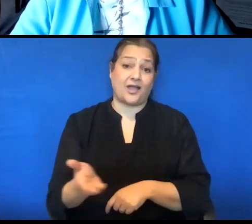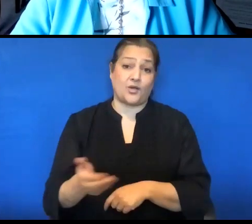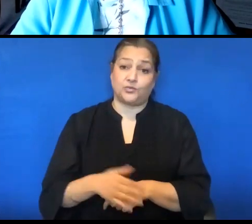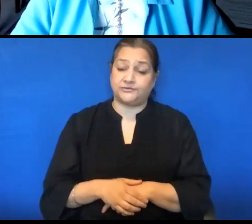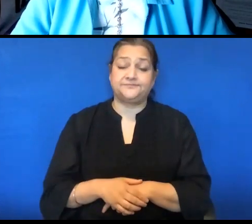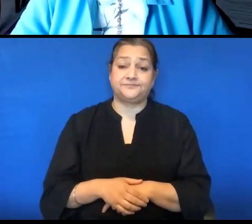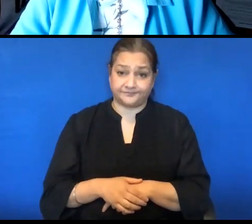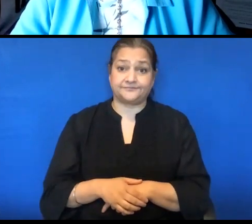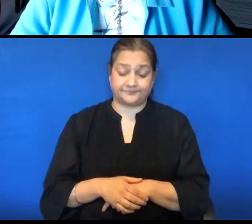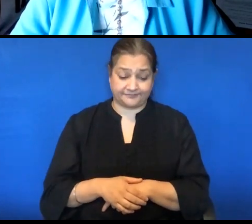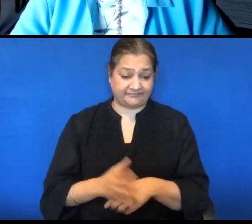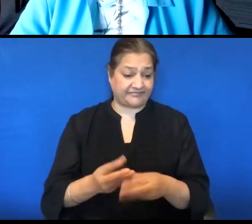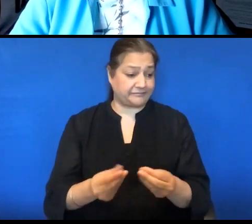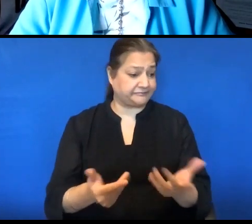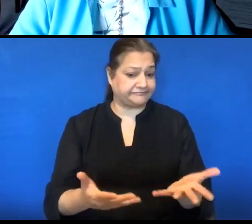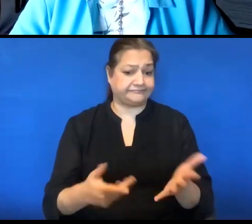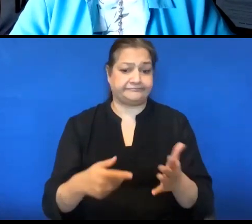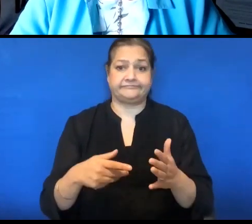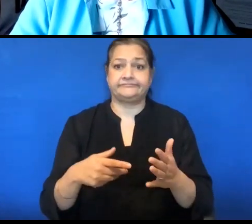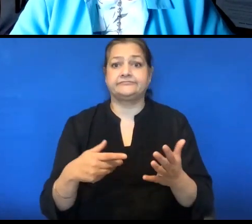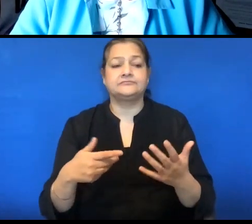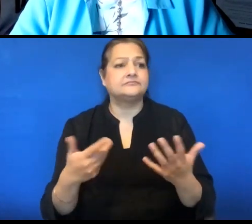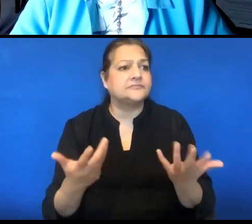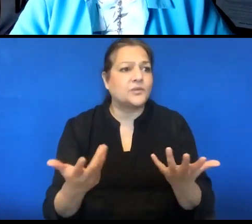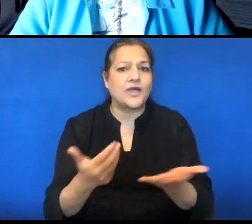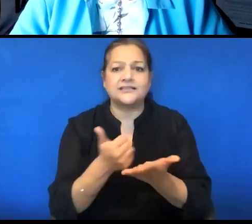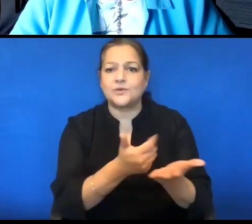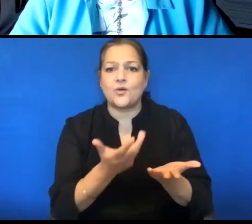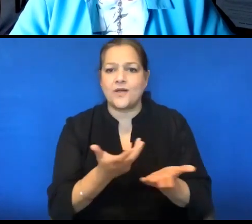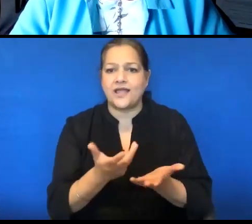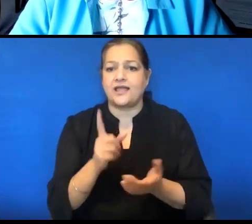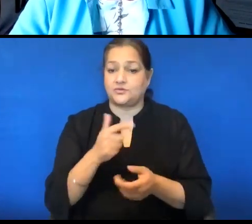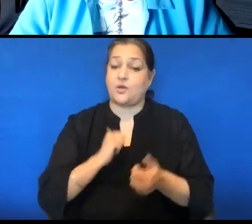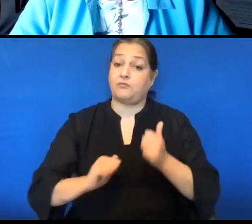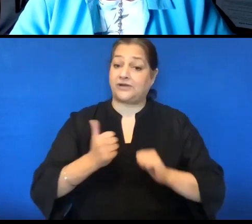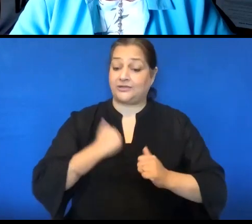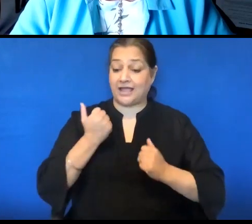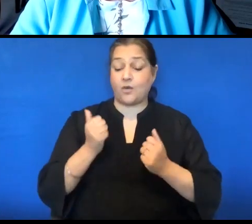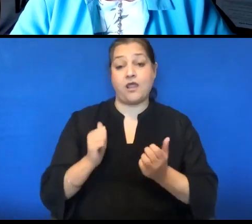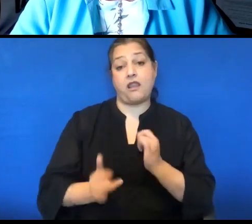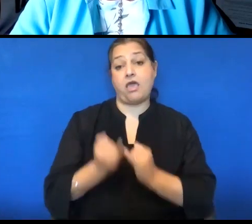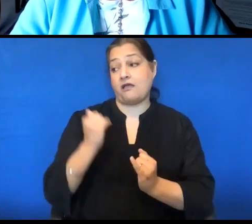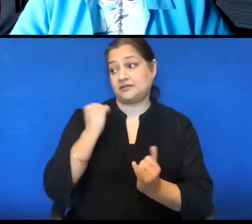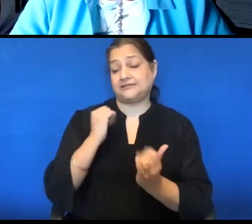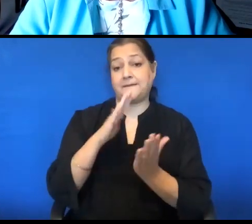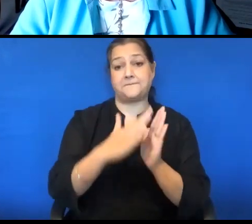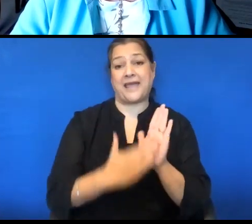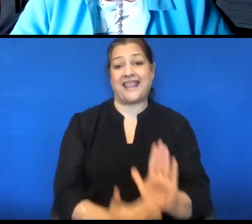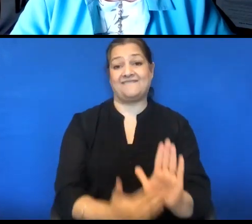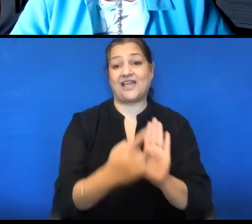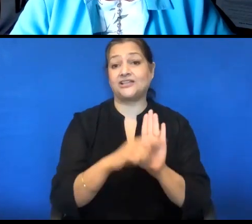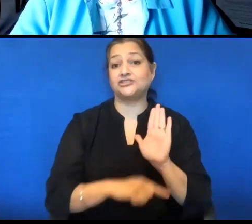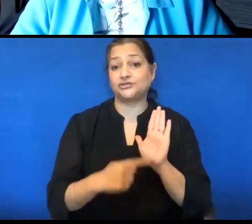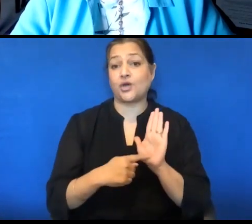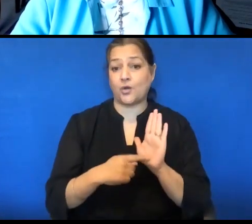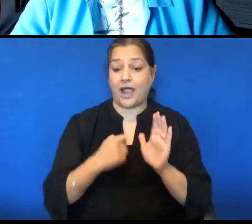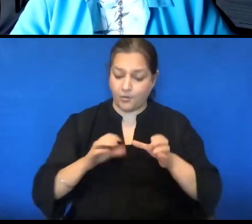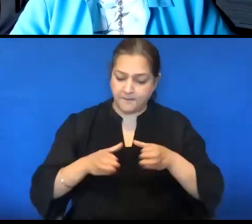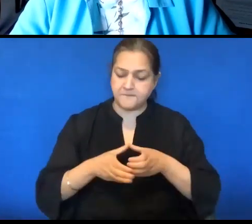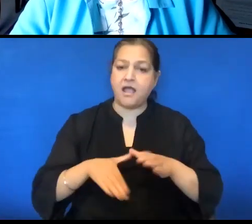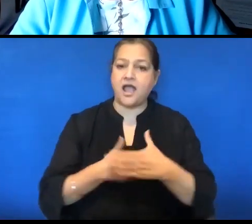cracks. It's not good enough. And I'm really proud that in our last manifesto, and as a party in general, we speak loud and proud about